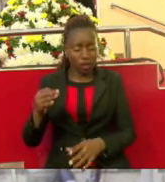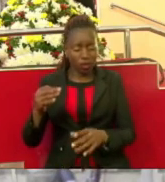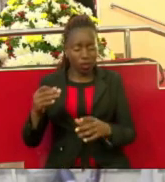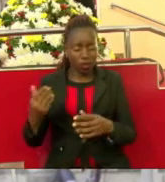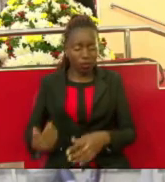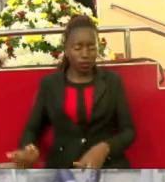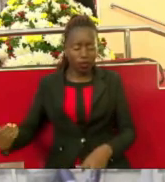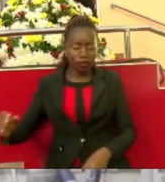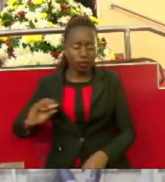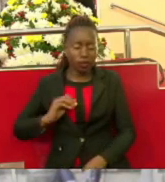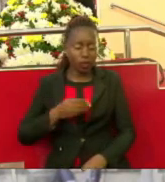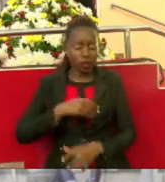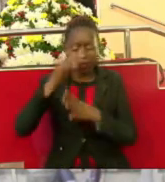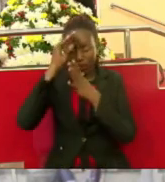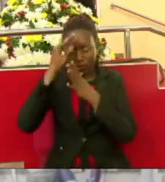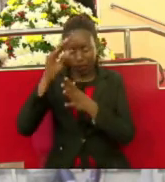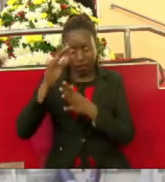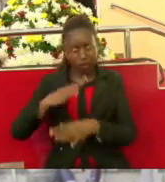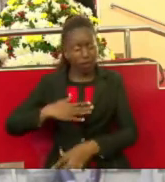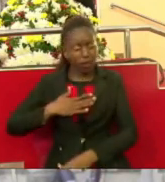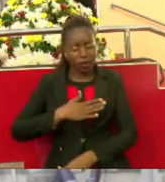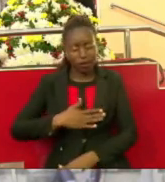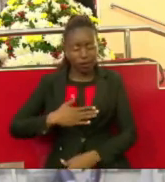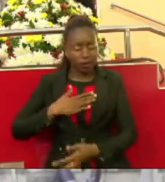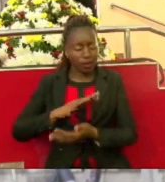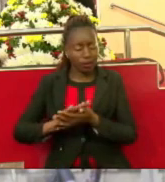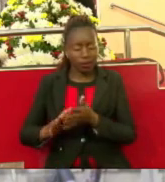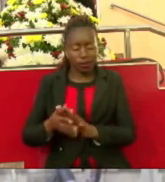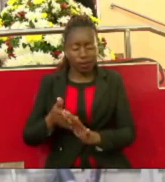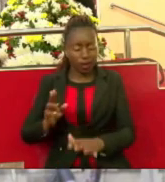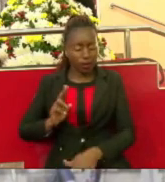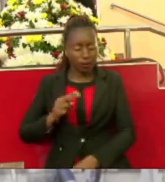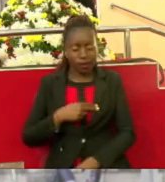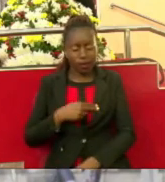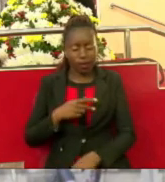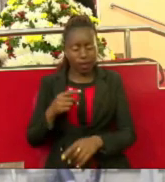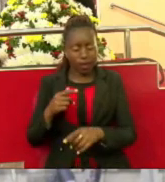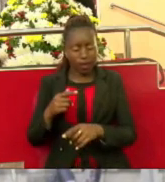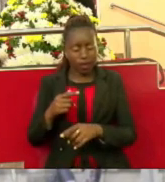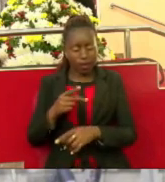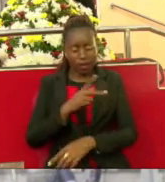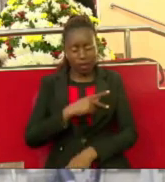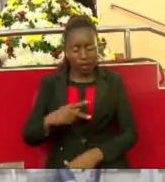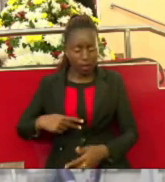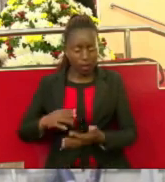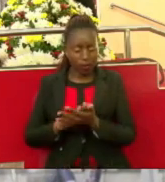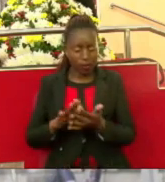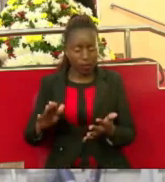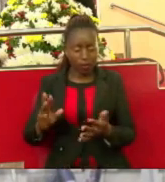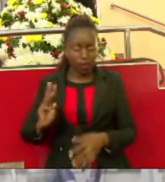Father, we pray that you may forgive us. This morning, King of Glory, we also want to pray for our